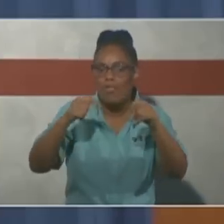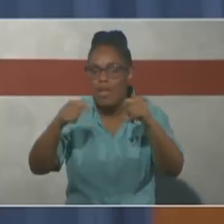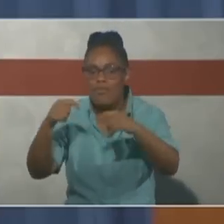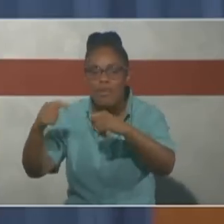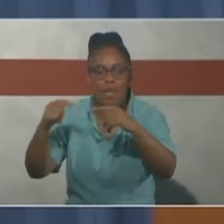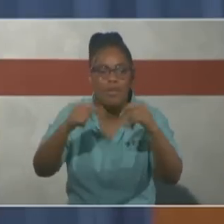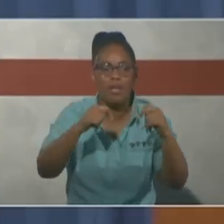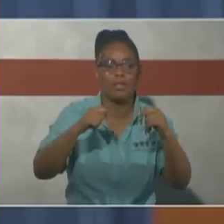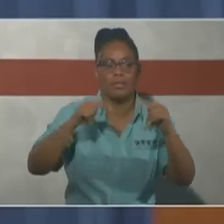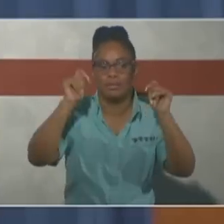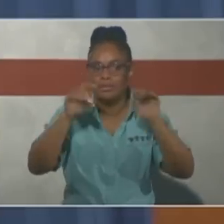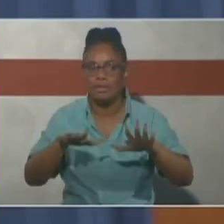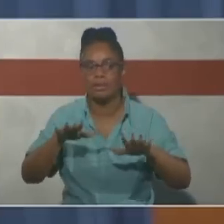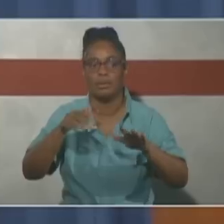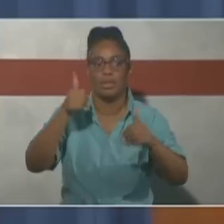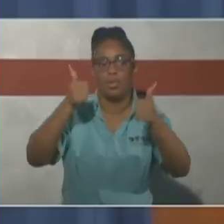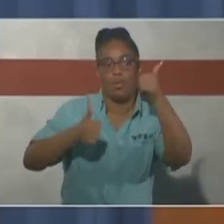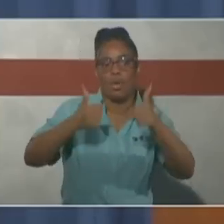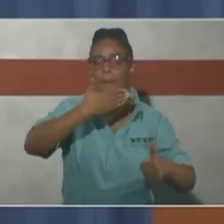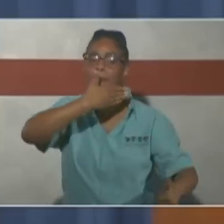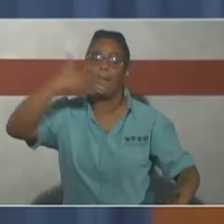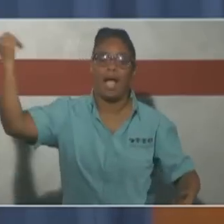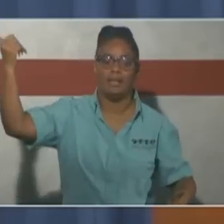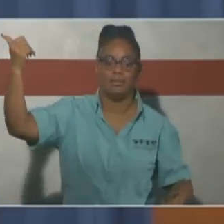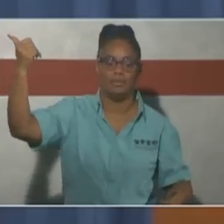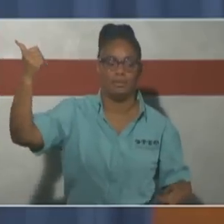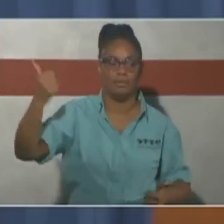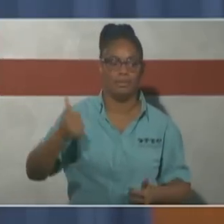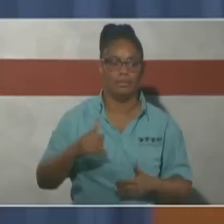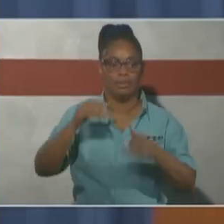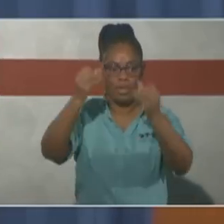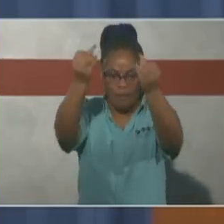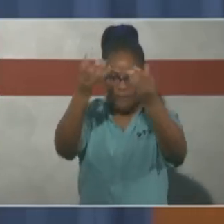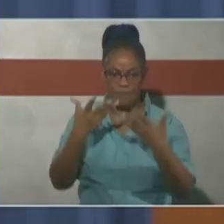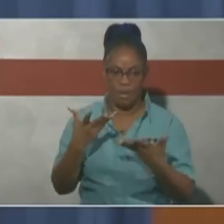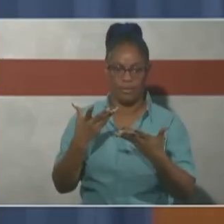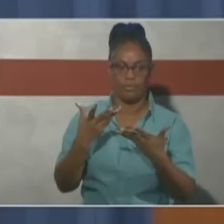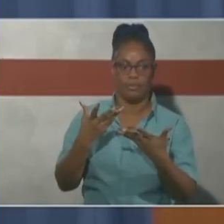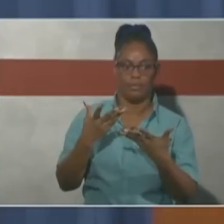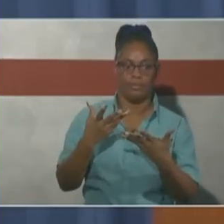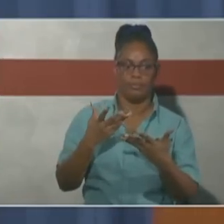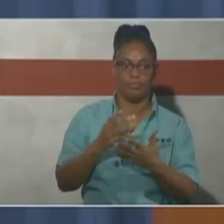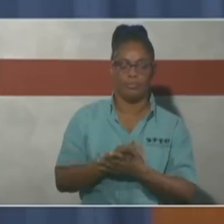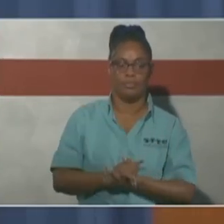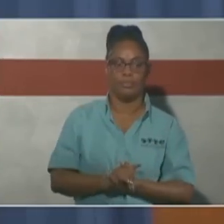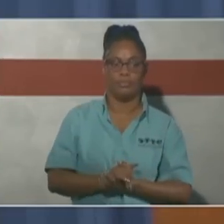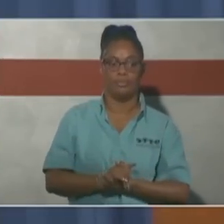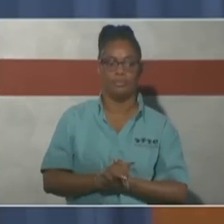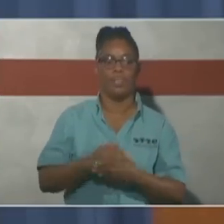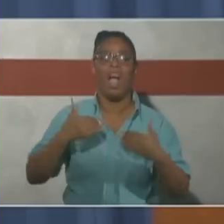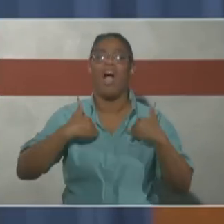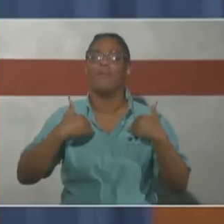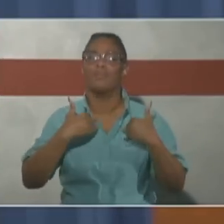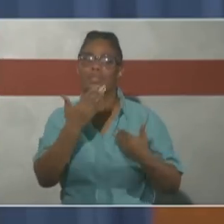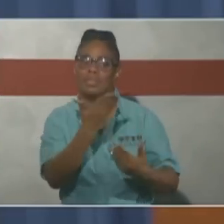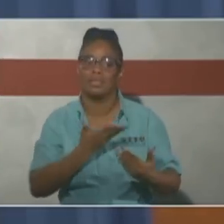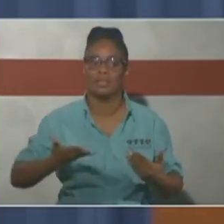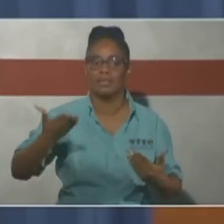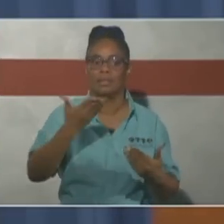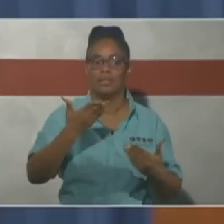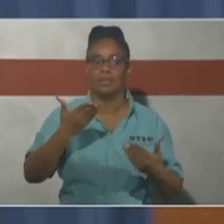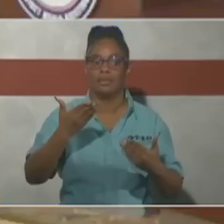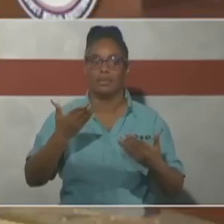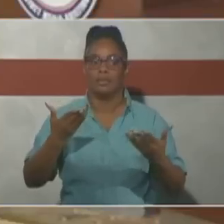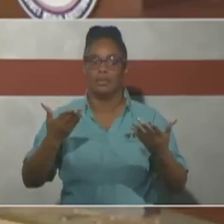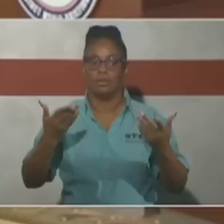develop what we call vaccines that give cross protection, even against reinfection, and